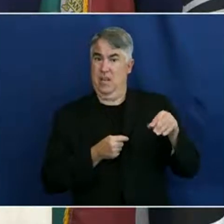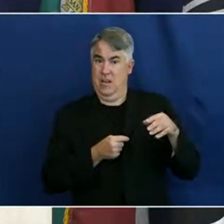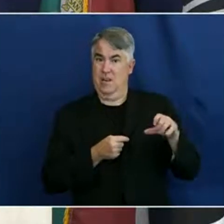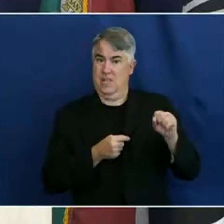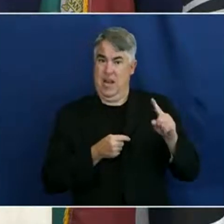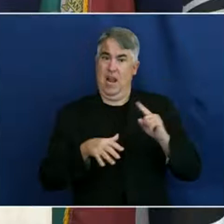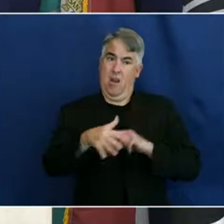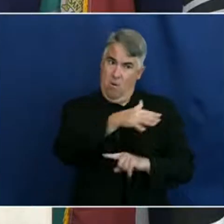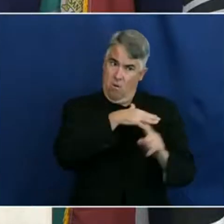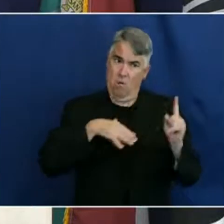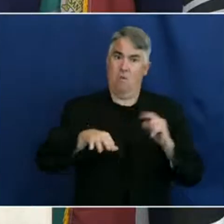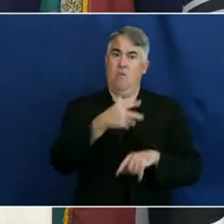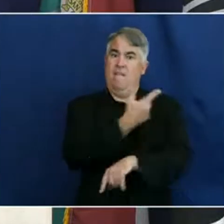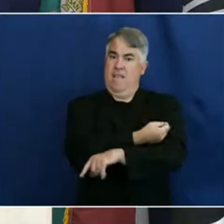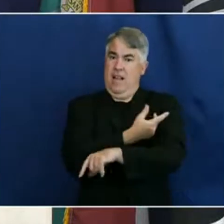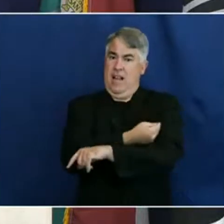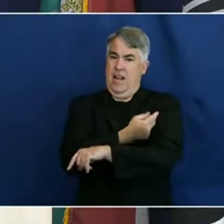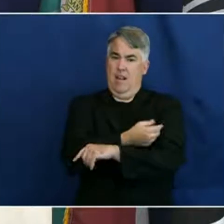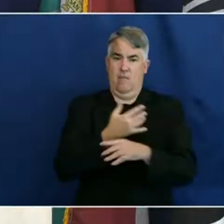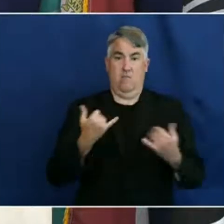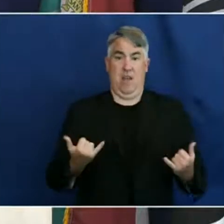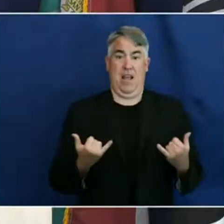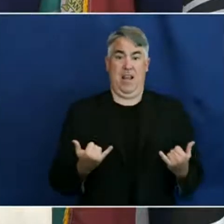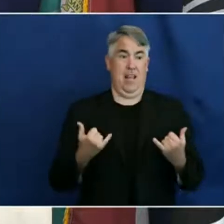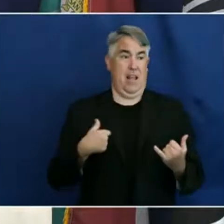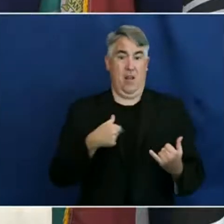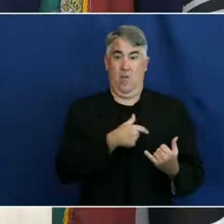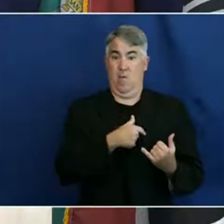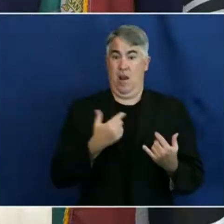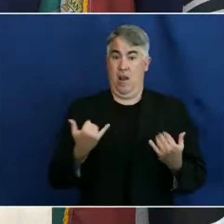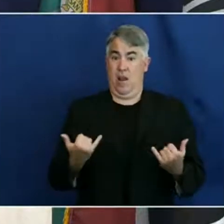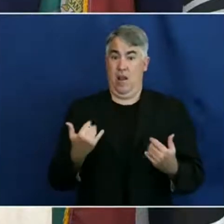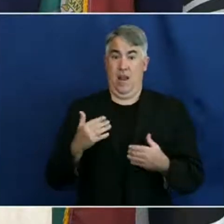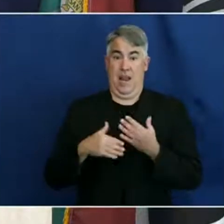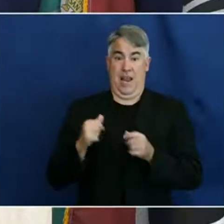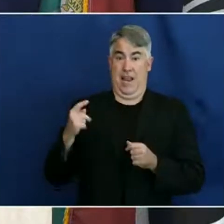those eligible, then right now, as we stand before you on April 6th,